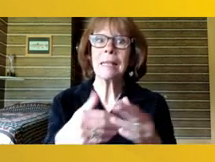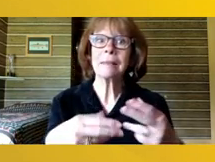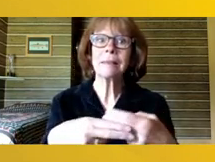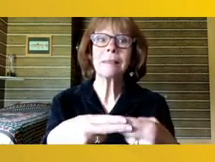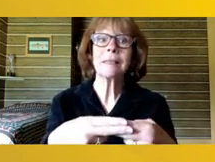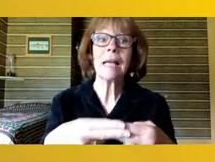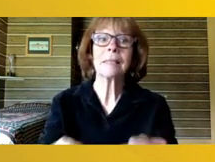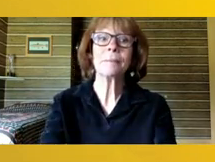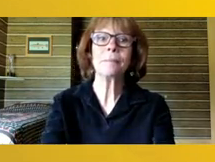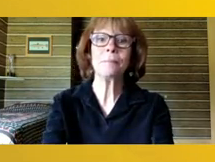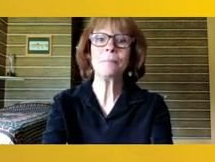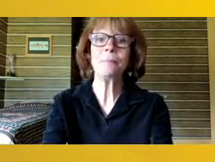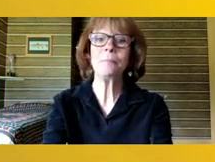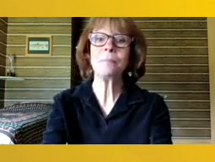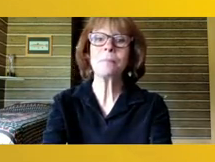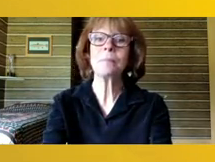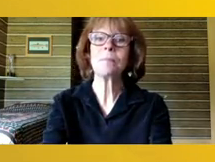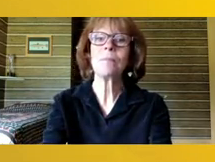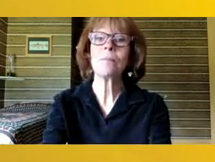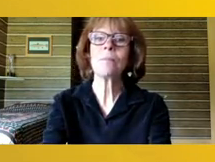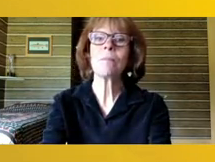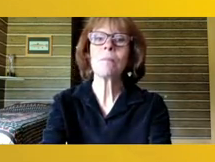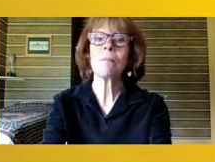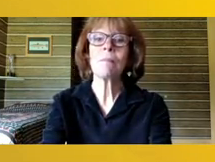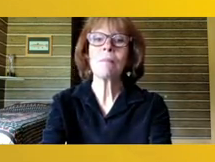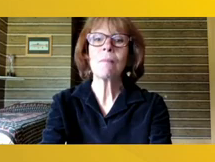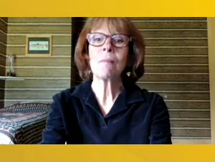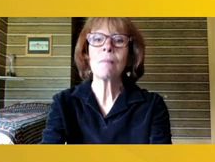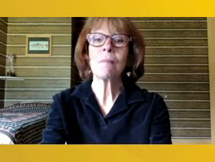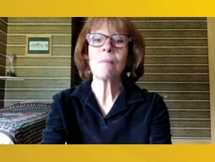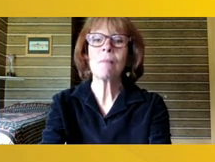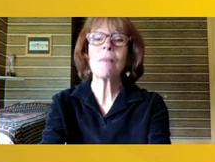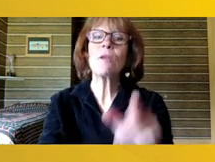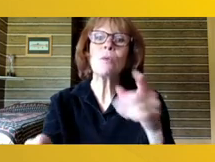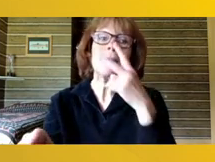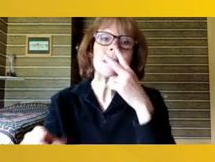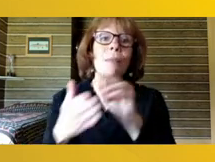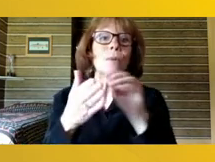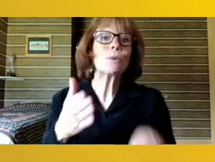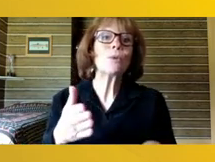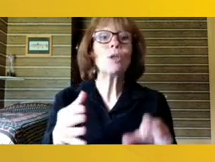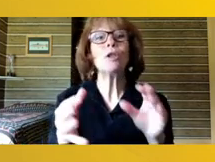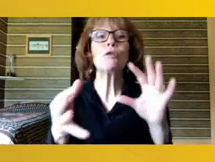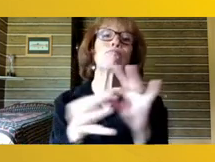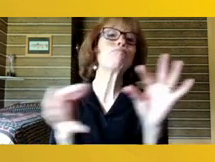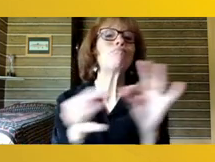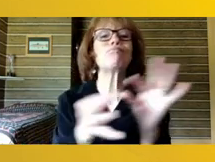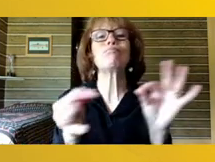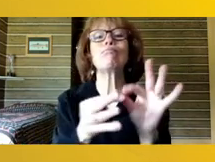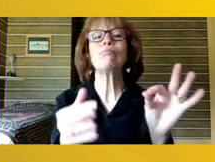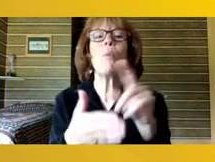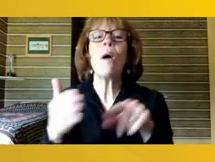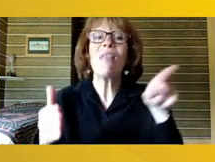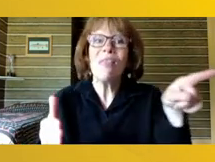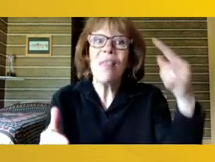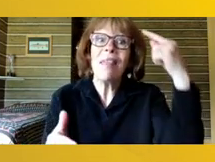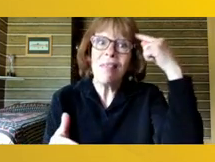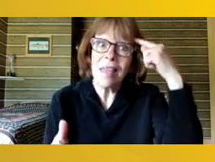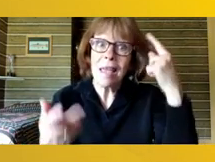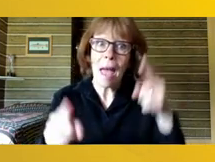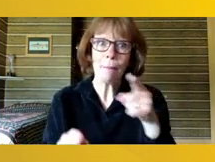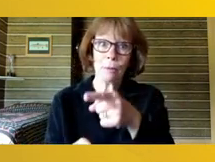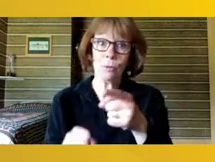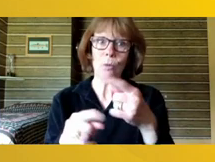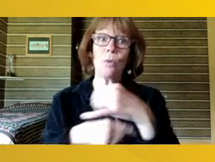So in the unit, after students share their initial ideas about what they think happened to the whales, then they're going to learn a little bit